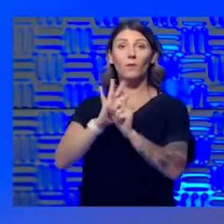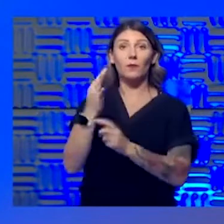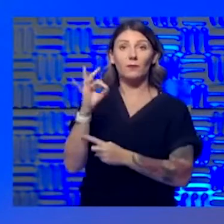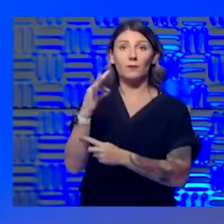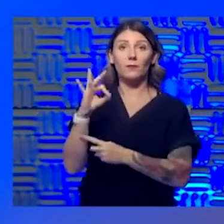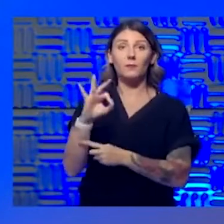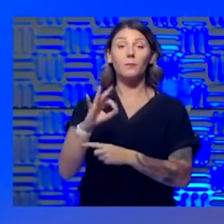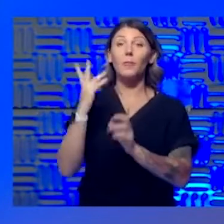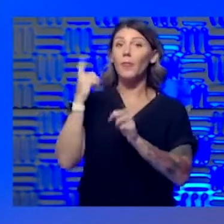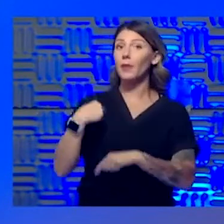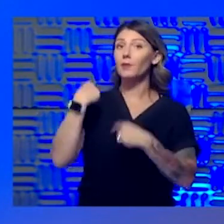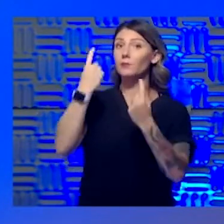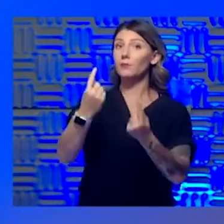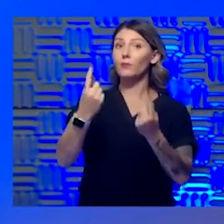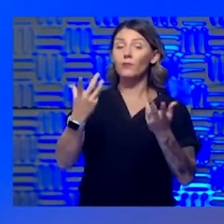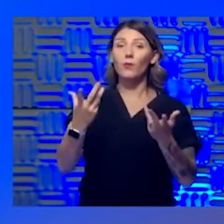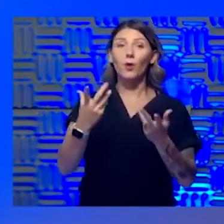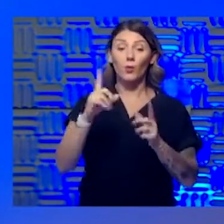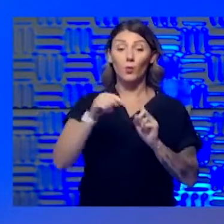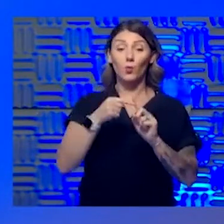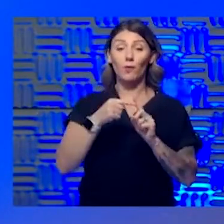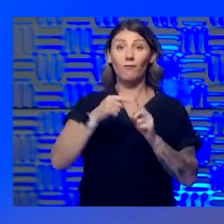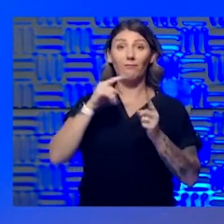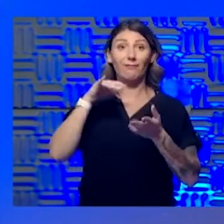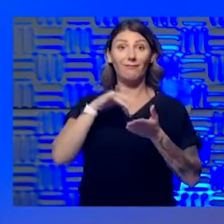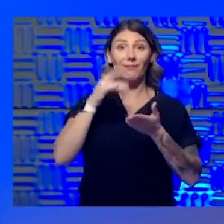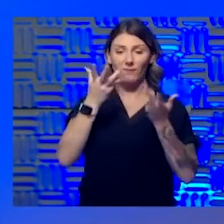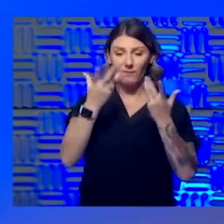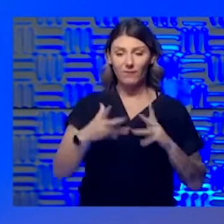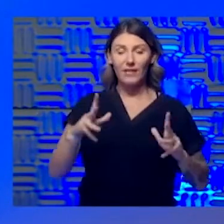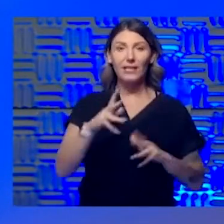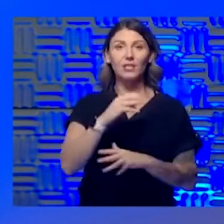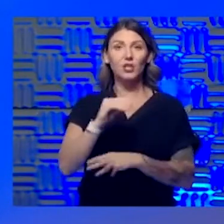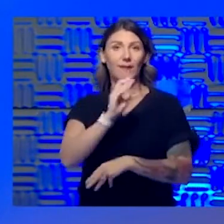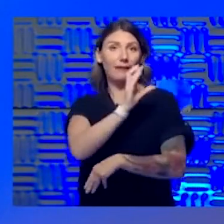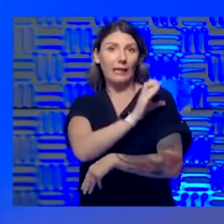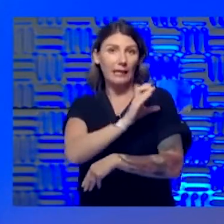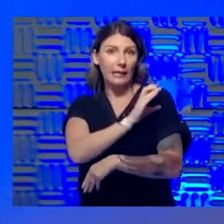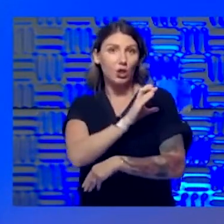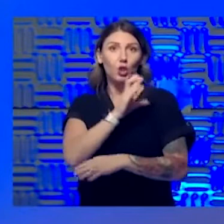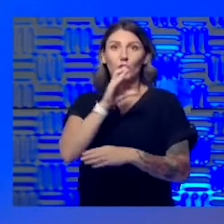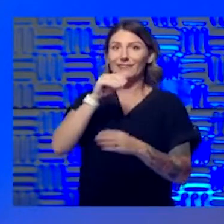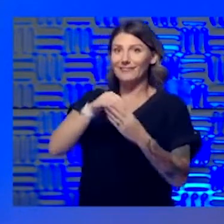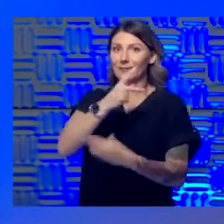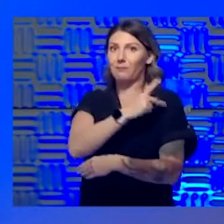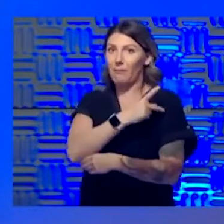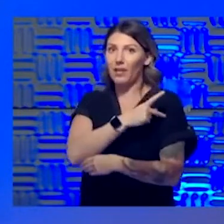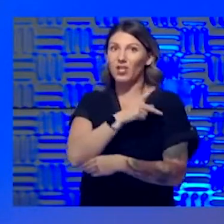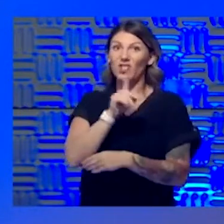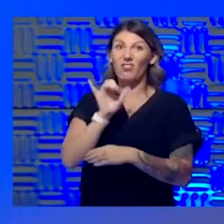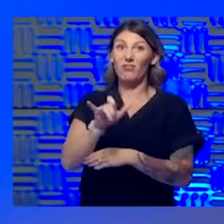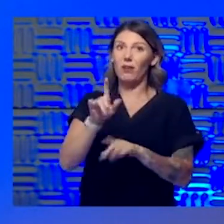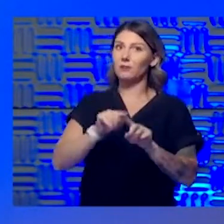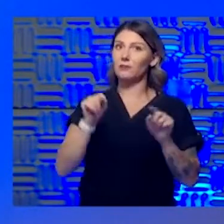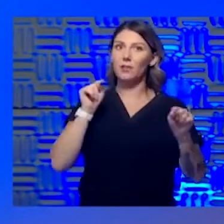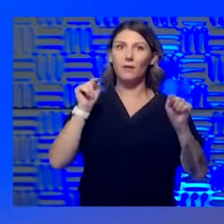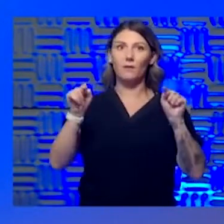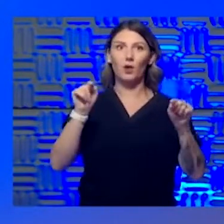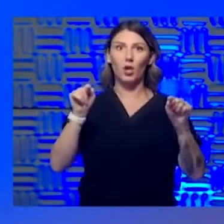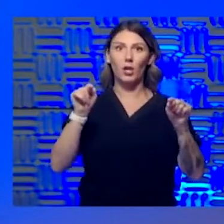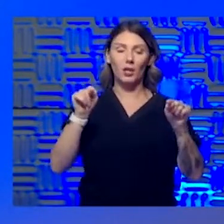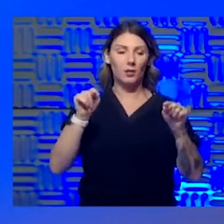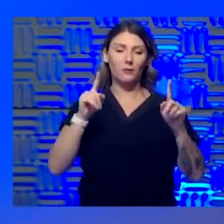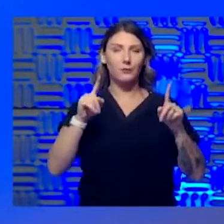So far, again, once the studies have taken place and the clinical studies in patients, because that is a lot different than just